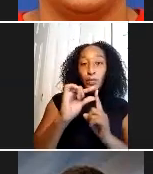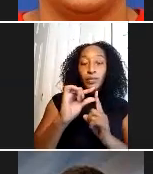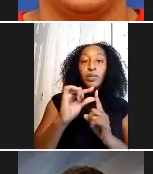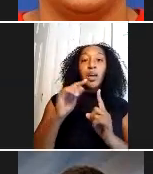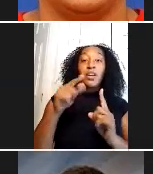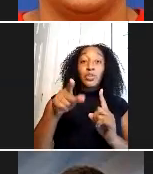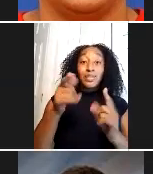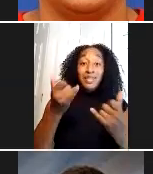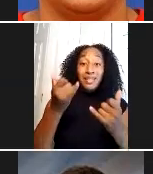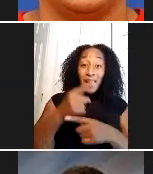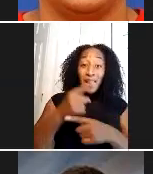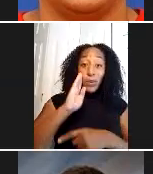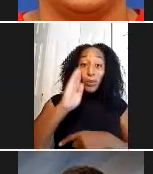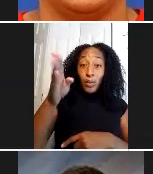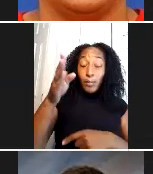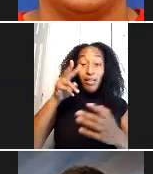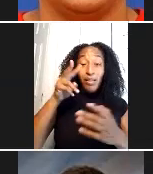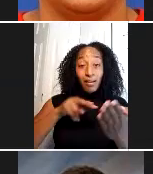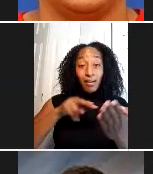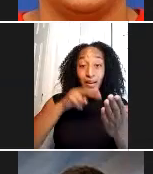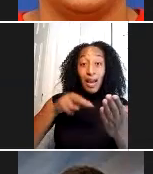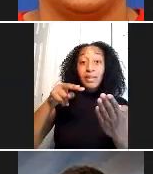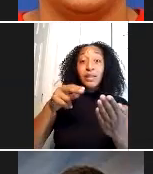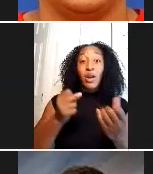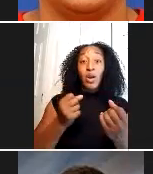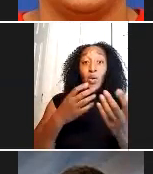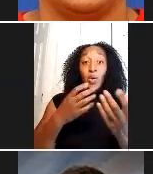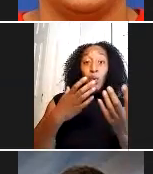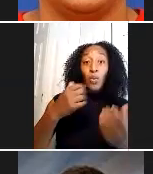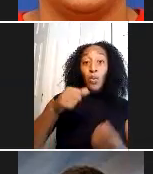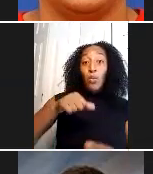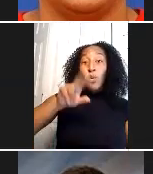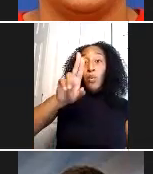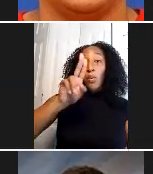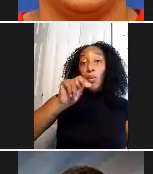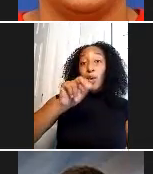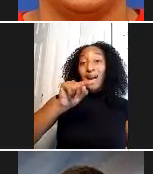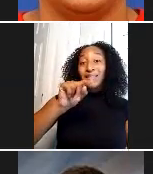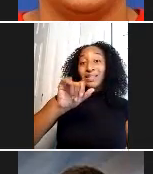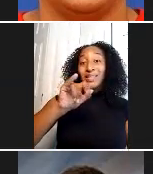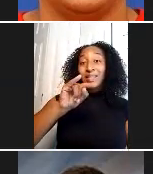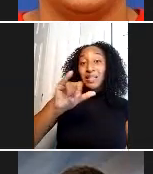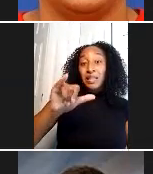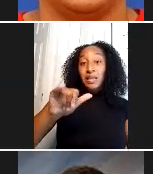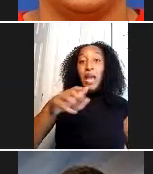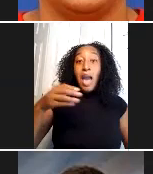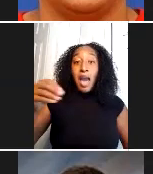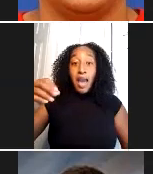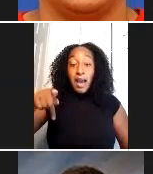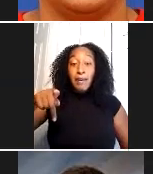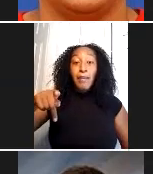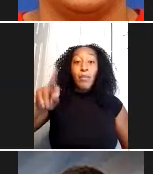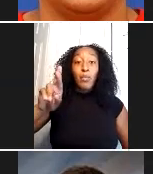with what we mean, then that kind of puts you at a disadvantage. So you want to make sure that you understand any